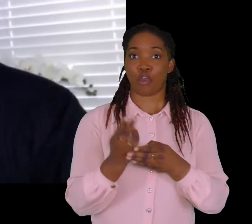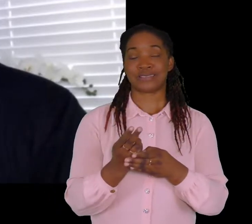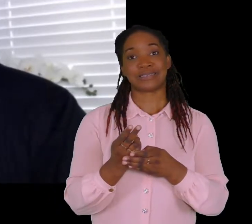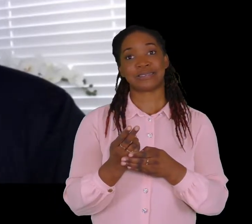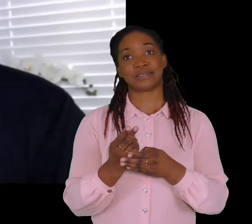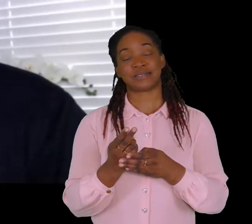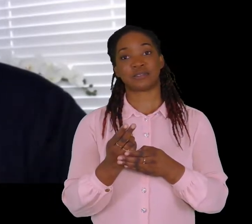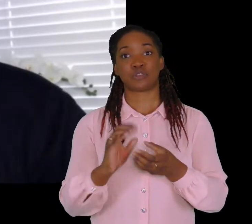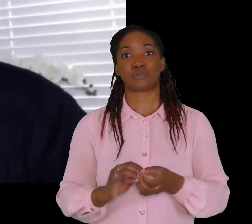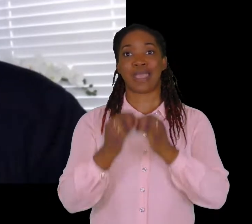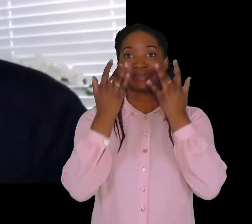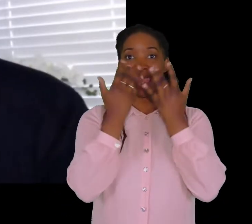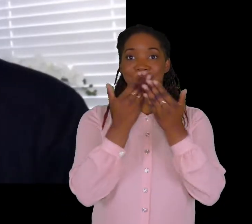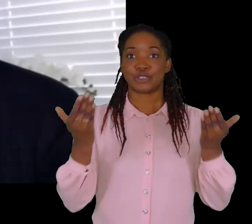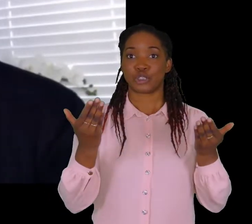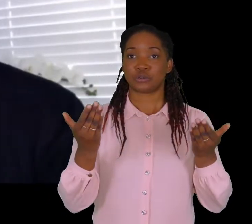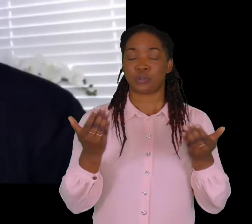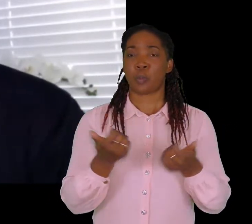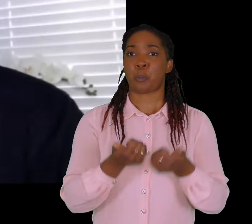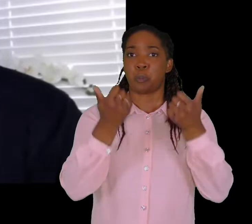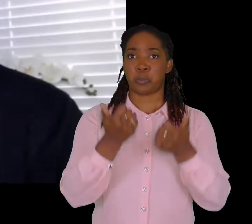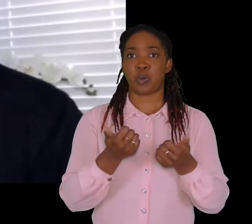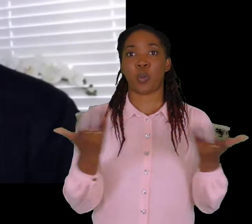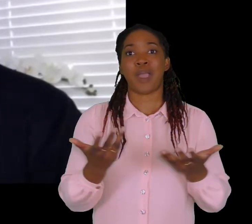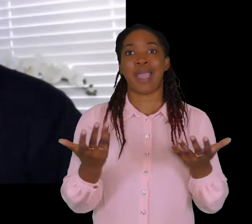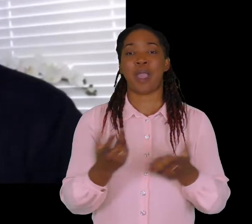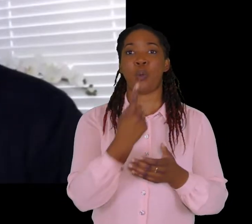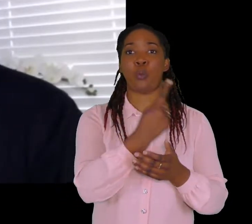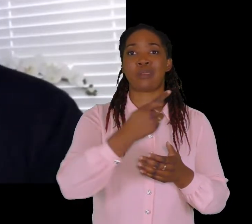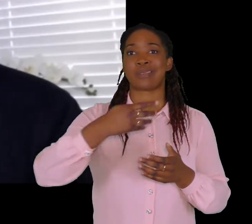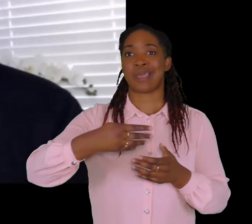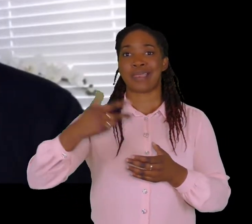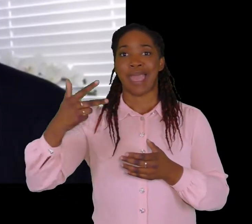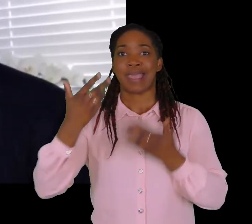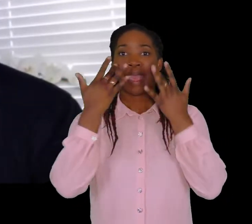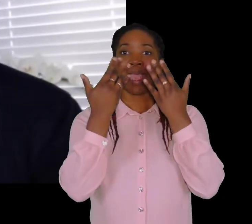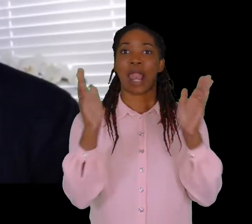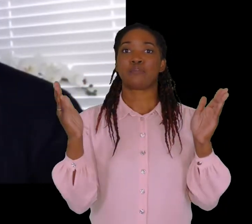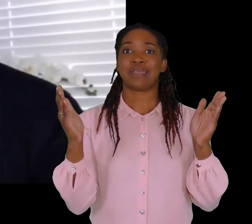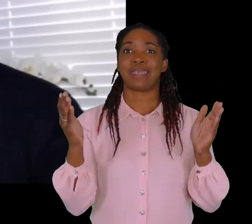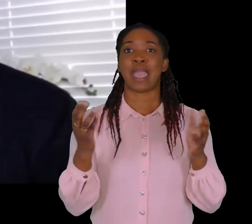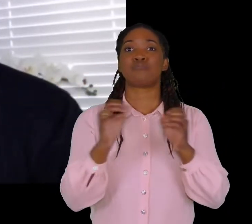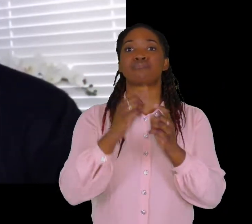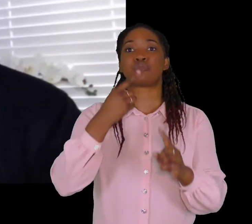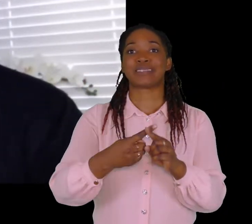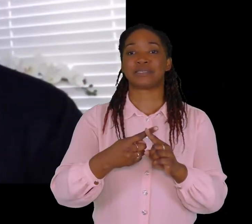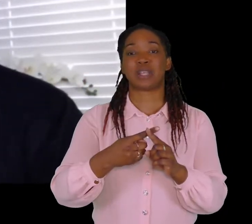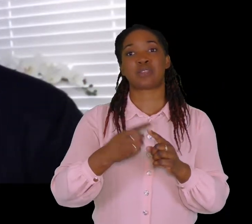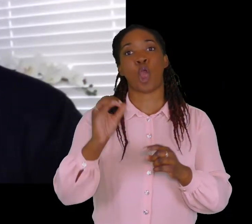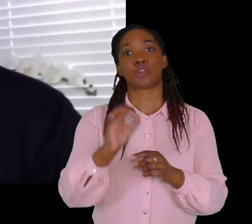exhibition called Revolution Eyes, which was subsequently held at the 198 Gallery in Brixton in